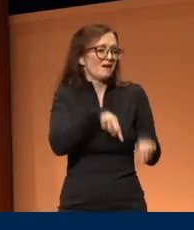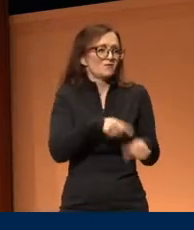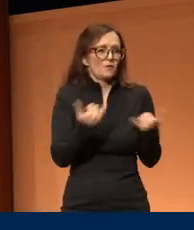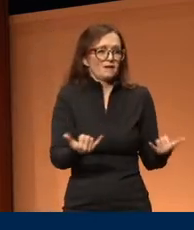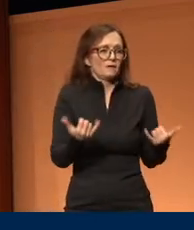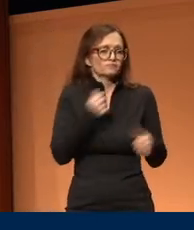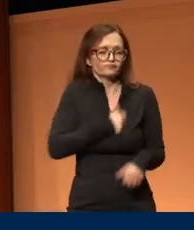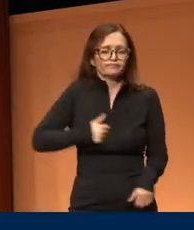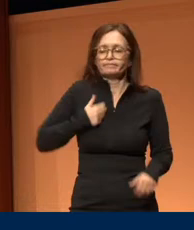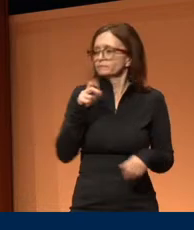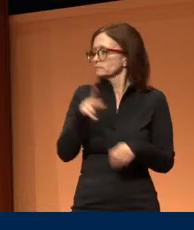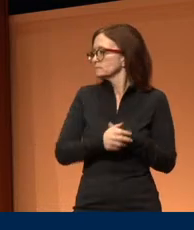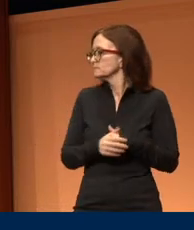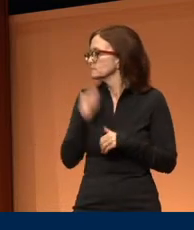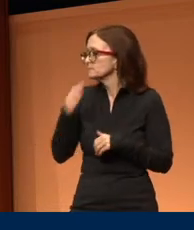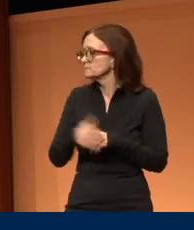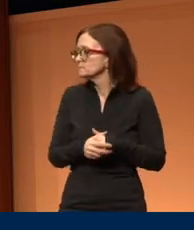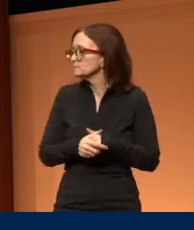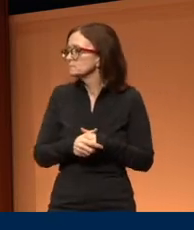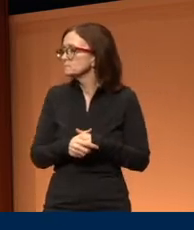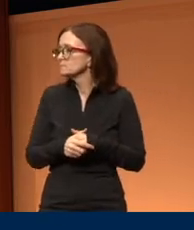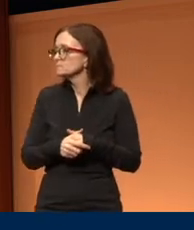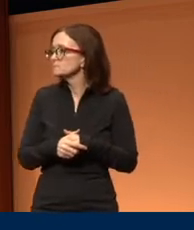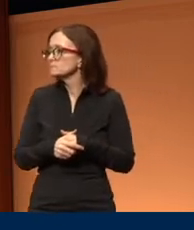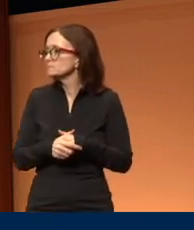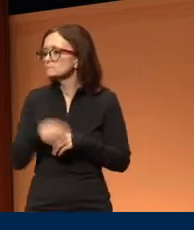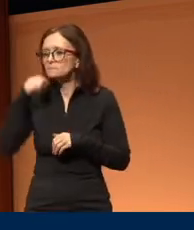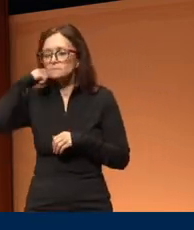in time. Yeah. Thank you. Awesome.